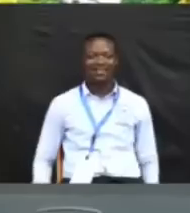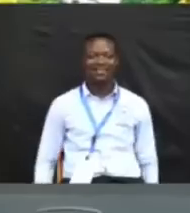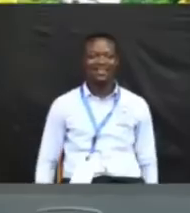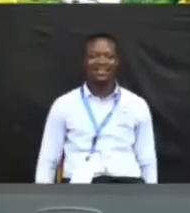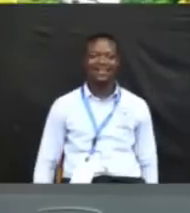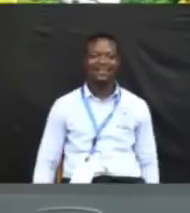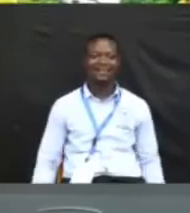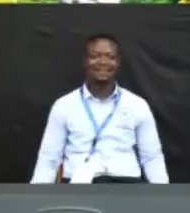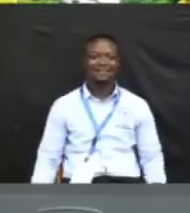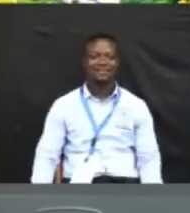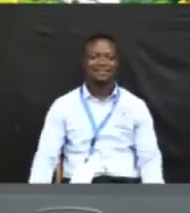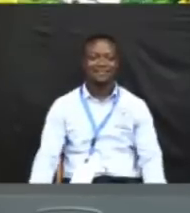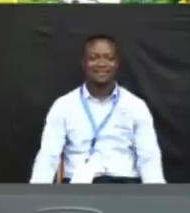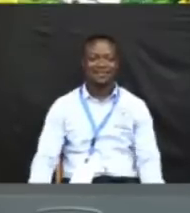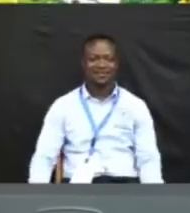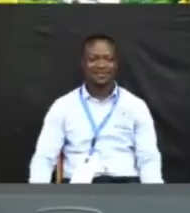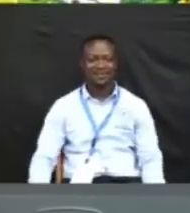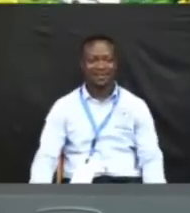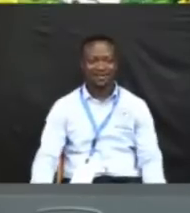His